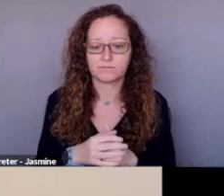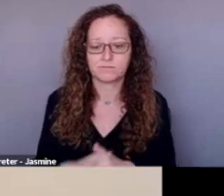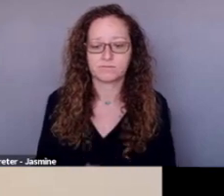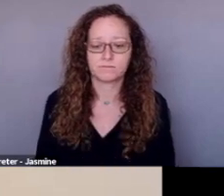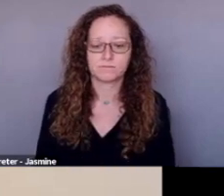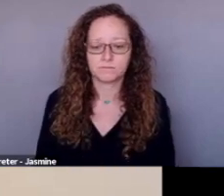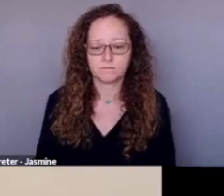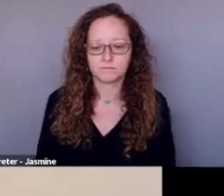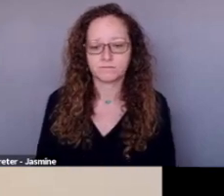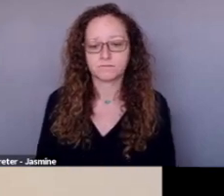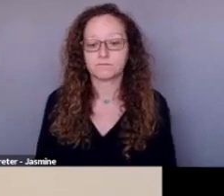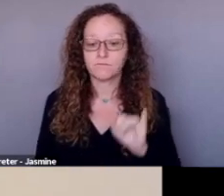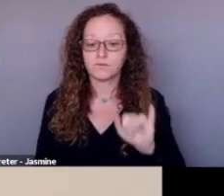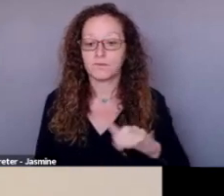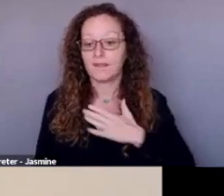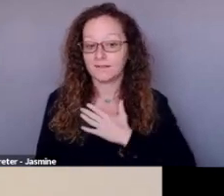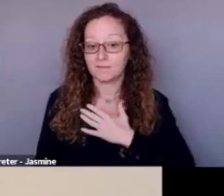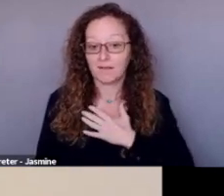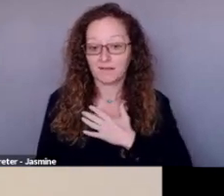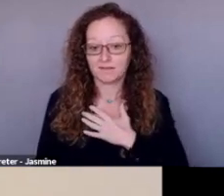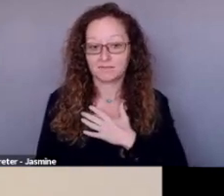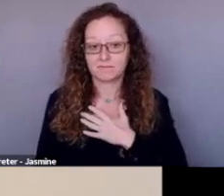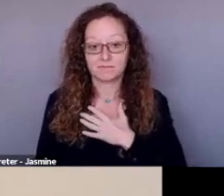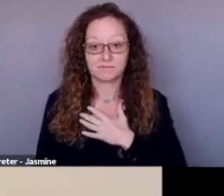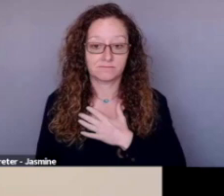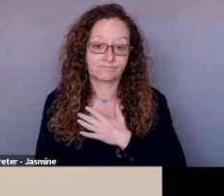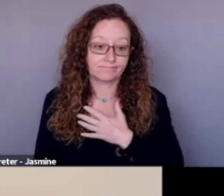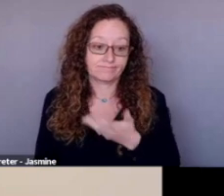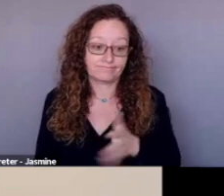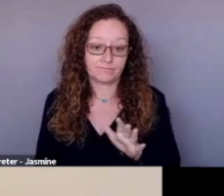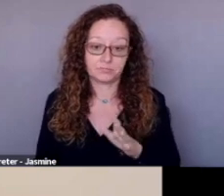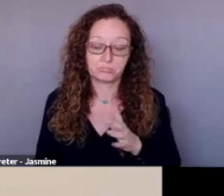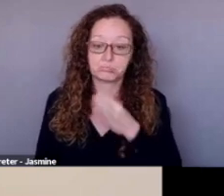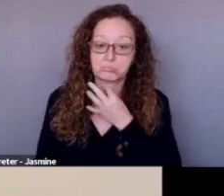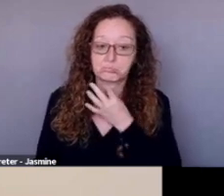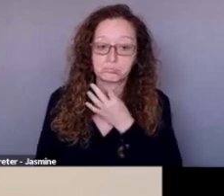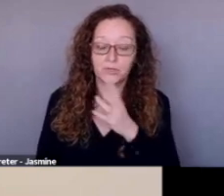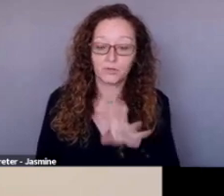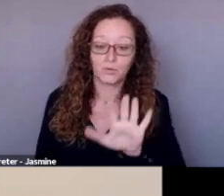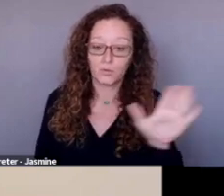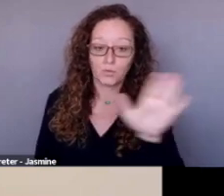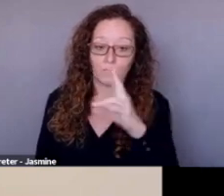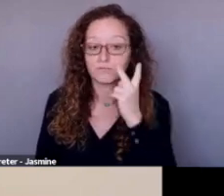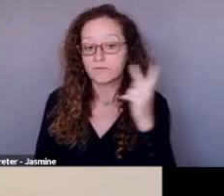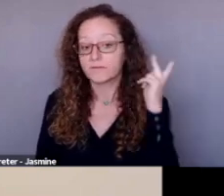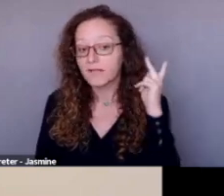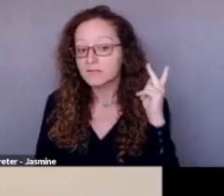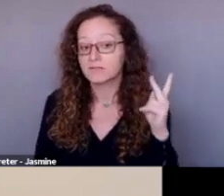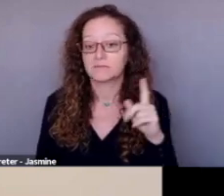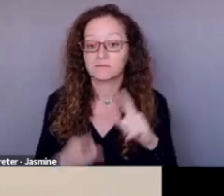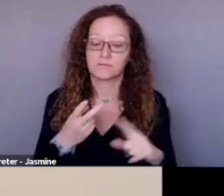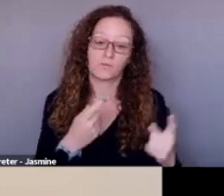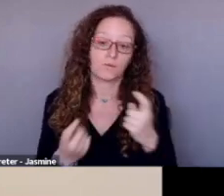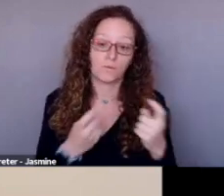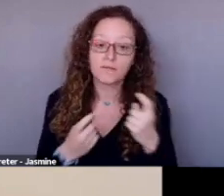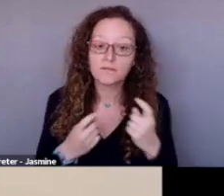my thing. I would love to hear more about reflections along with questions, and